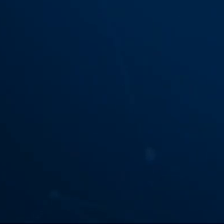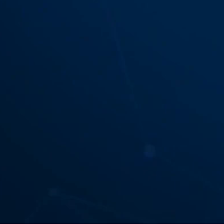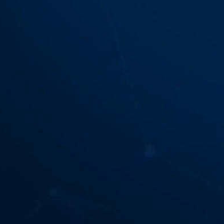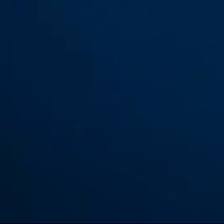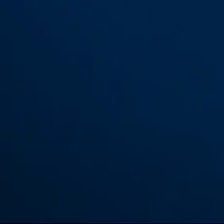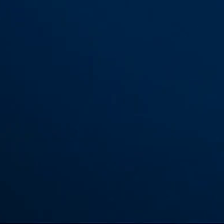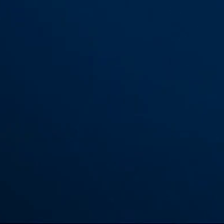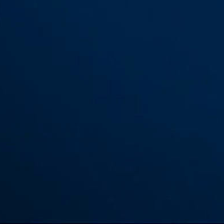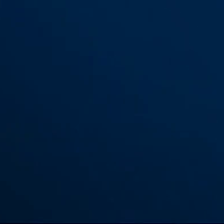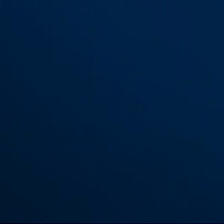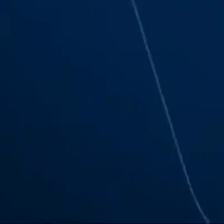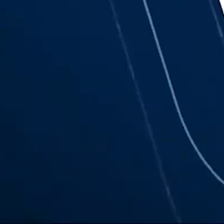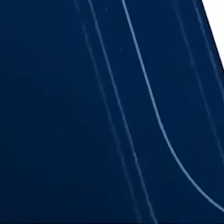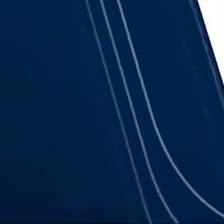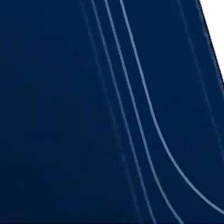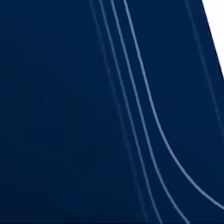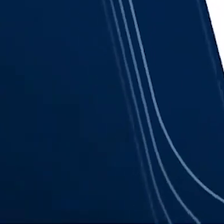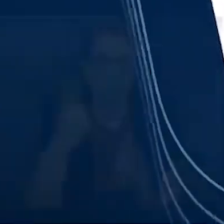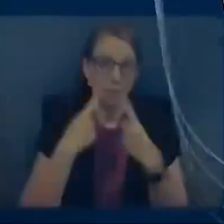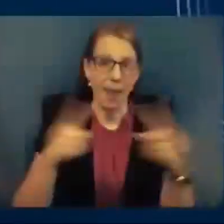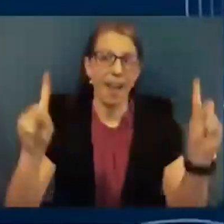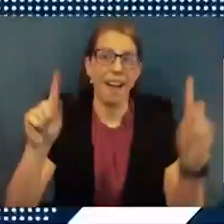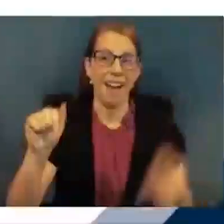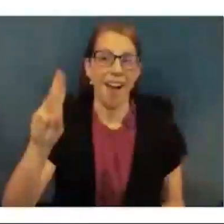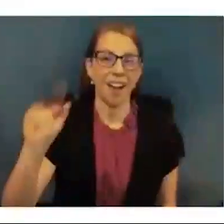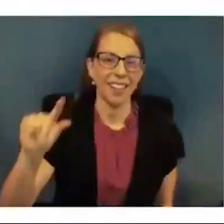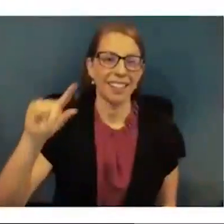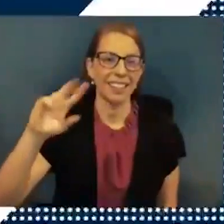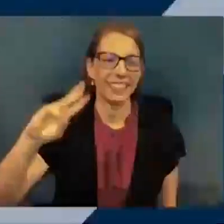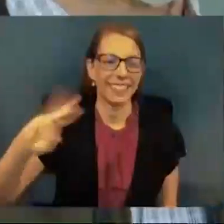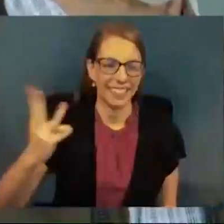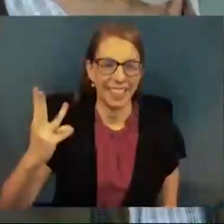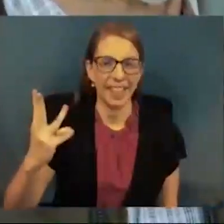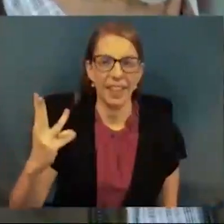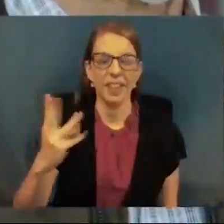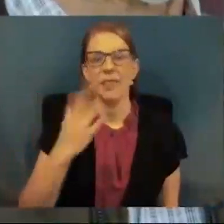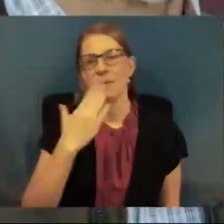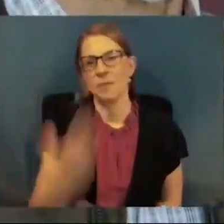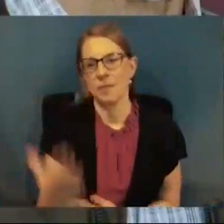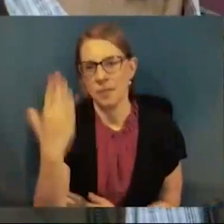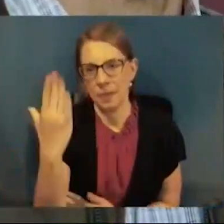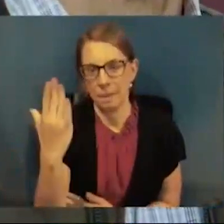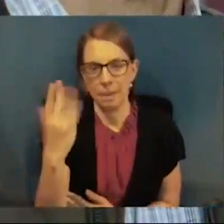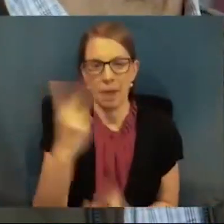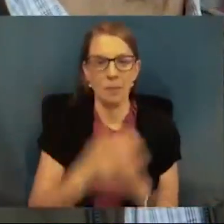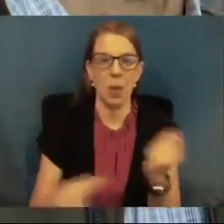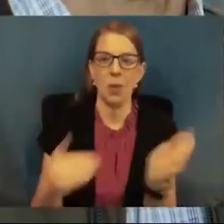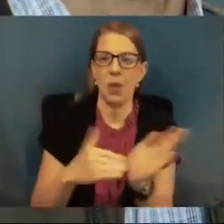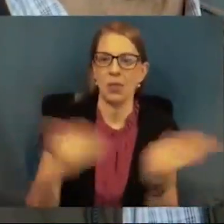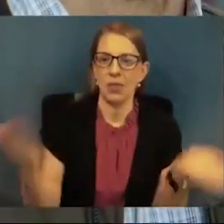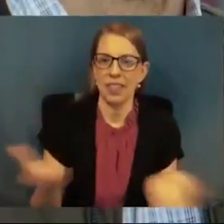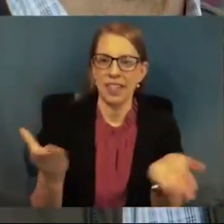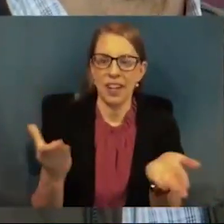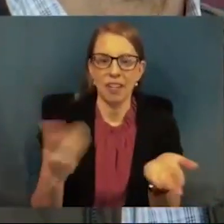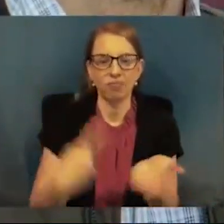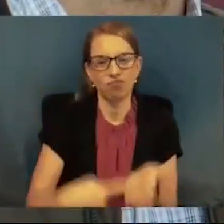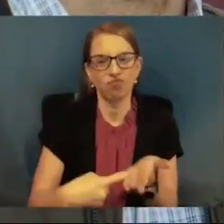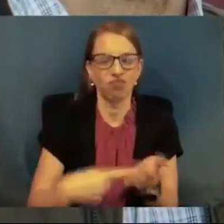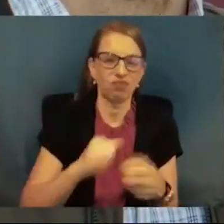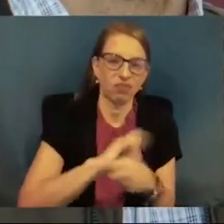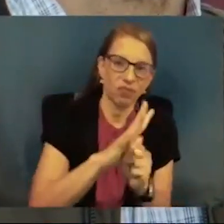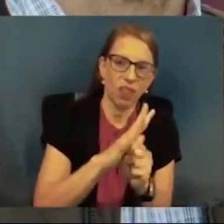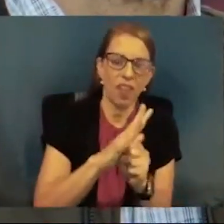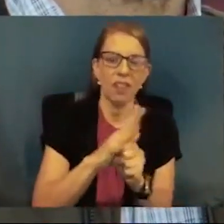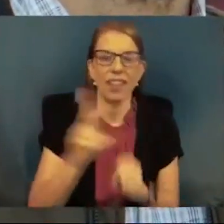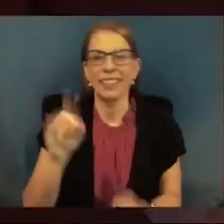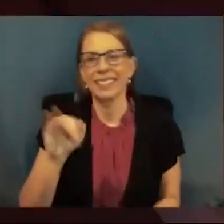morning. It is Friday. We made it, August 6th. Welcome to the Morning Medical Update. Dr. Stites, Dr. Hawkinson here to talk all things COVID, Delta variant, masking, you name it. It